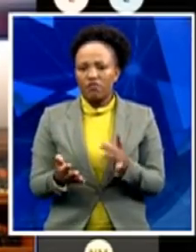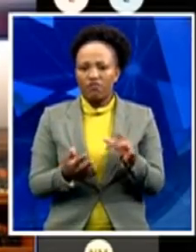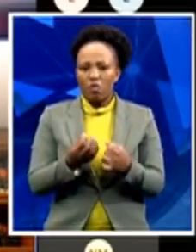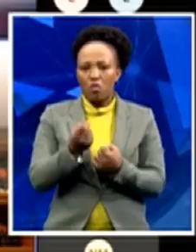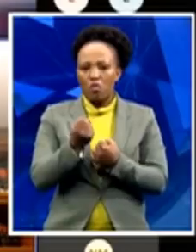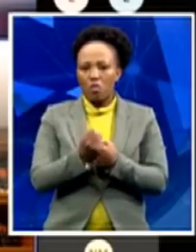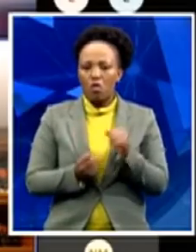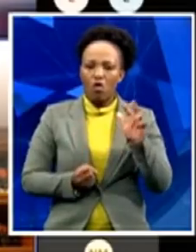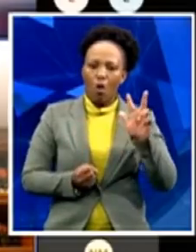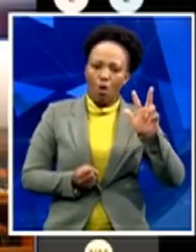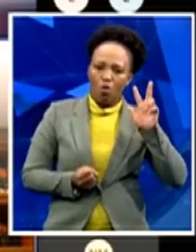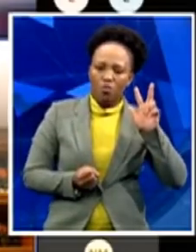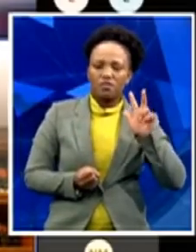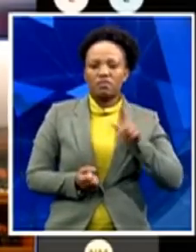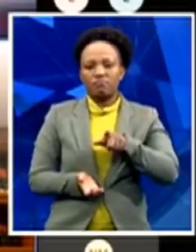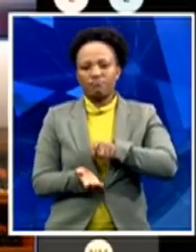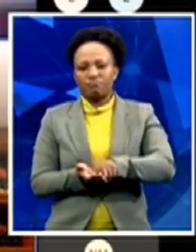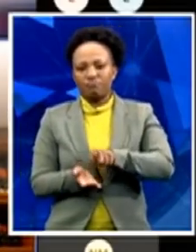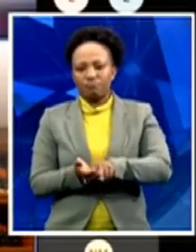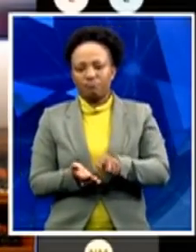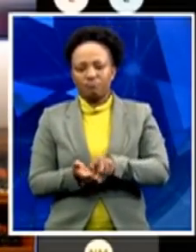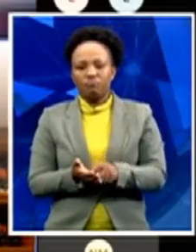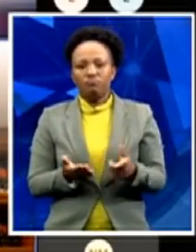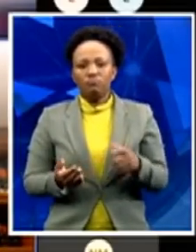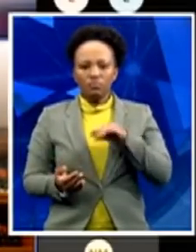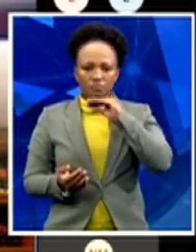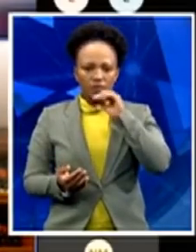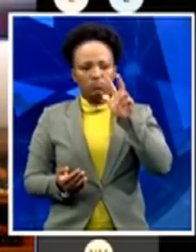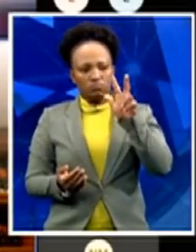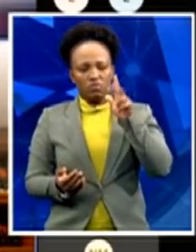a solemn assurance of fact, as the